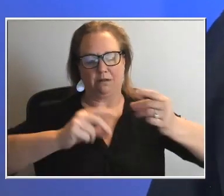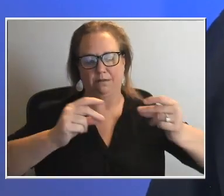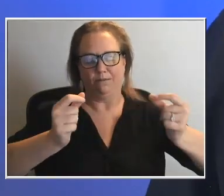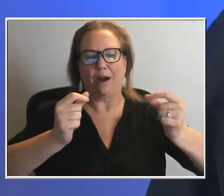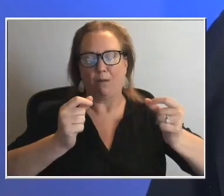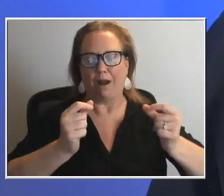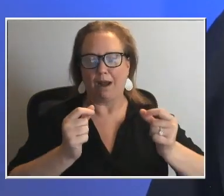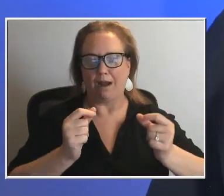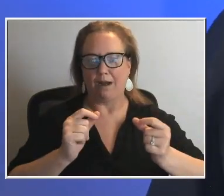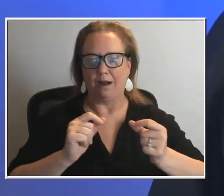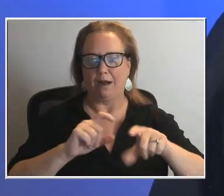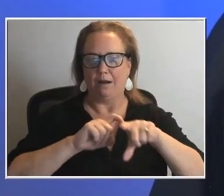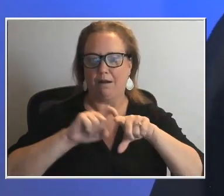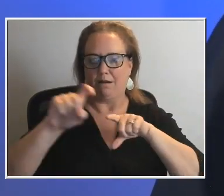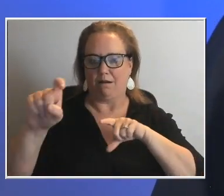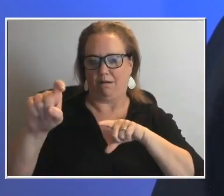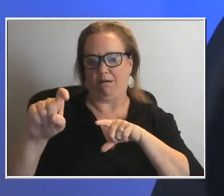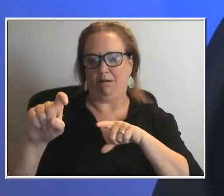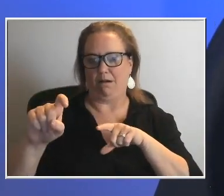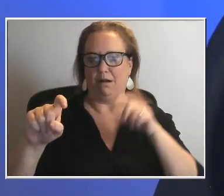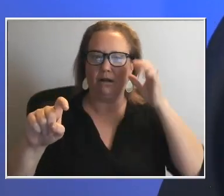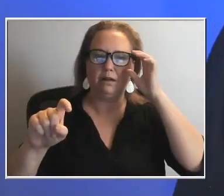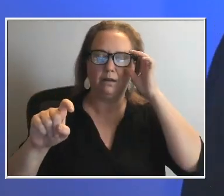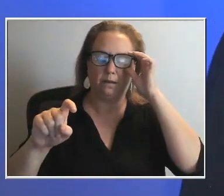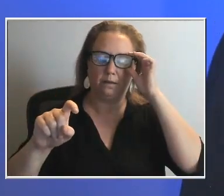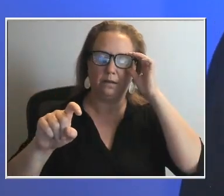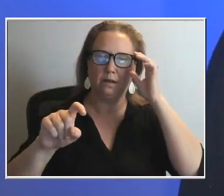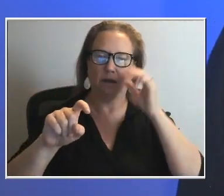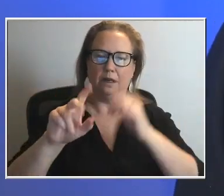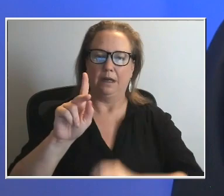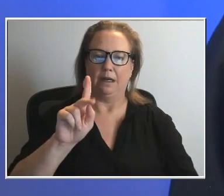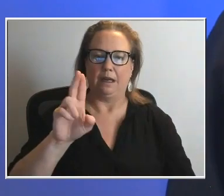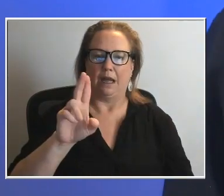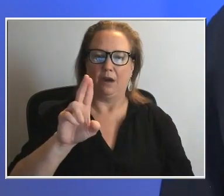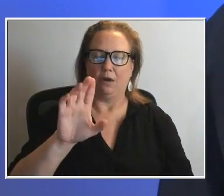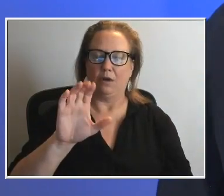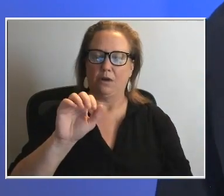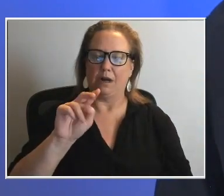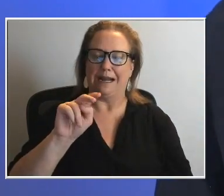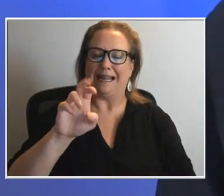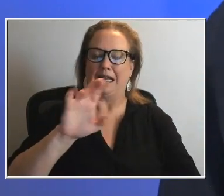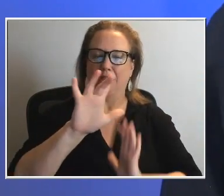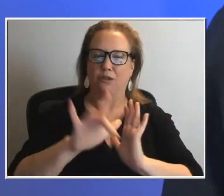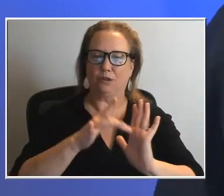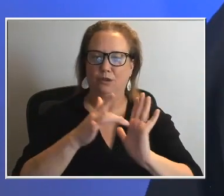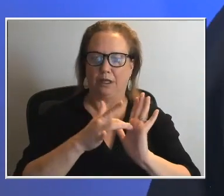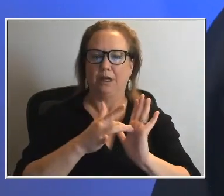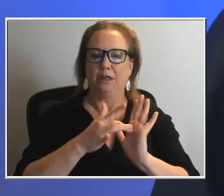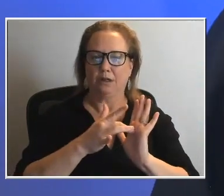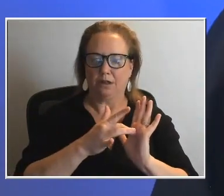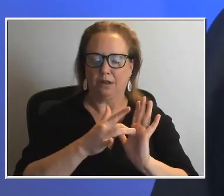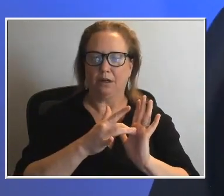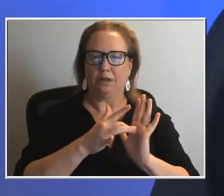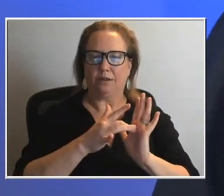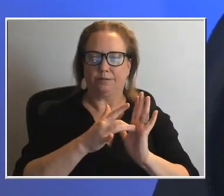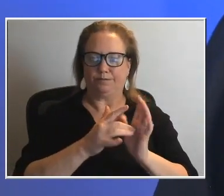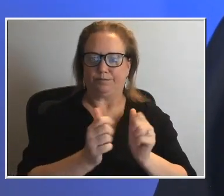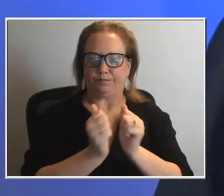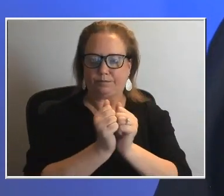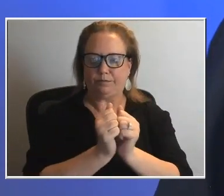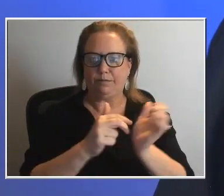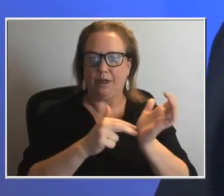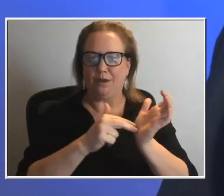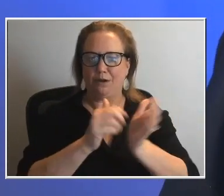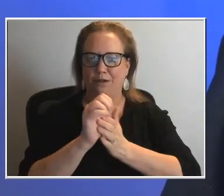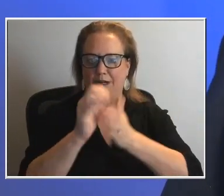Called into the KU Cancer Center. I was put together with the nurse Navigator calling